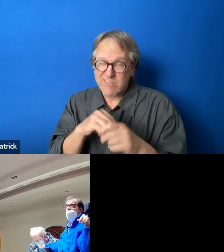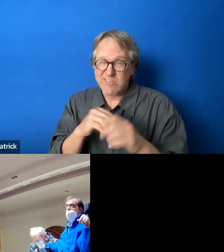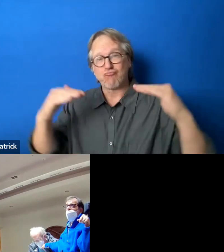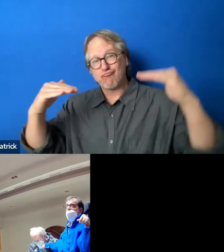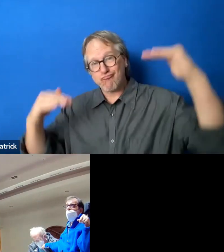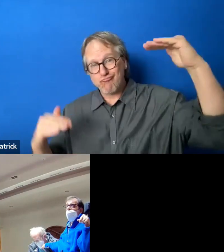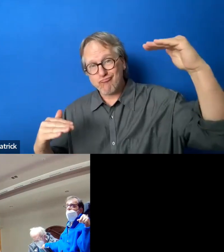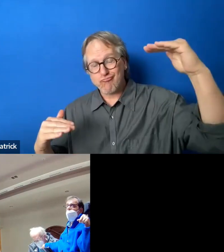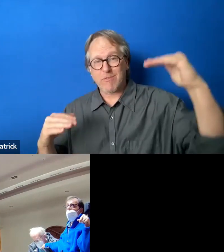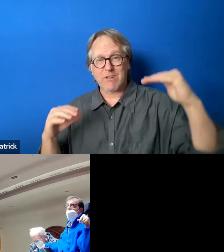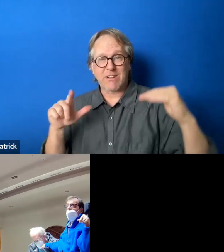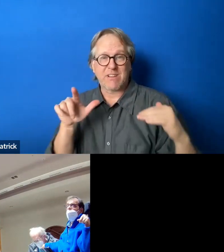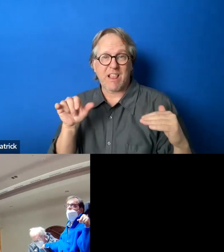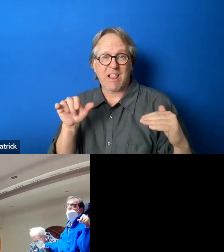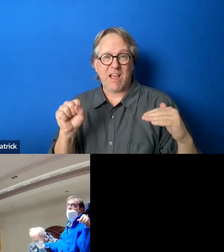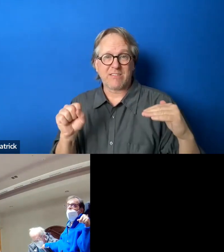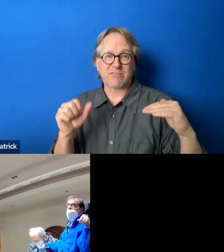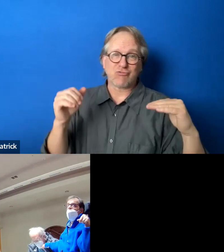Yeah. So,